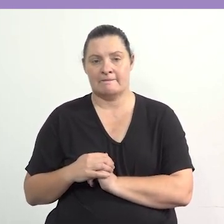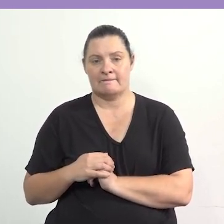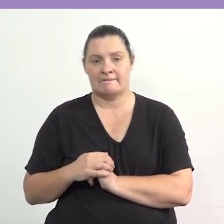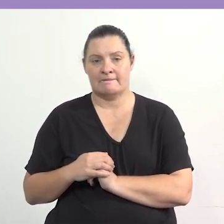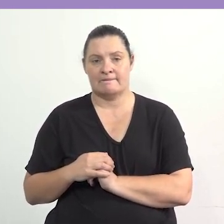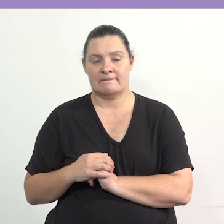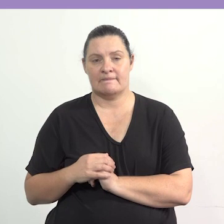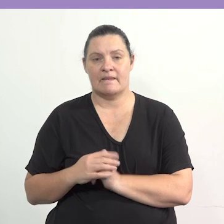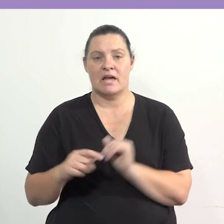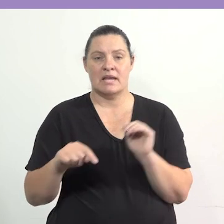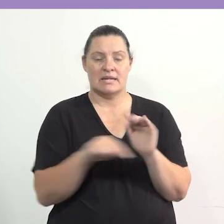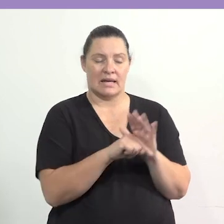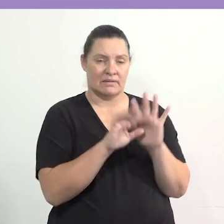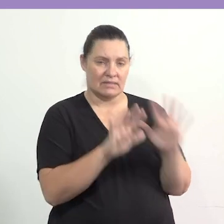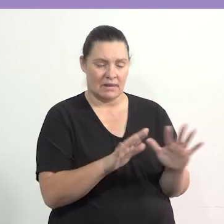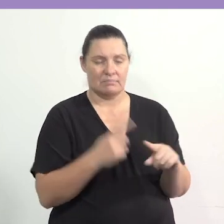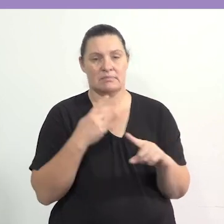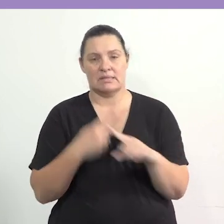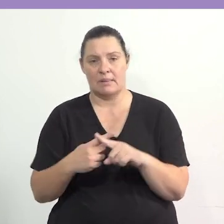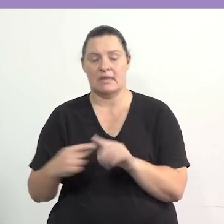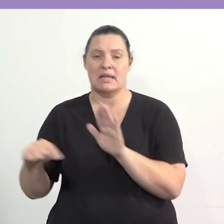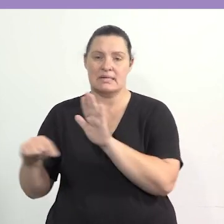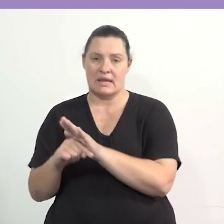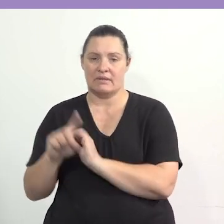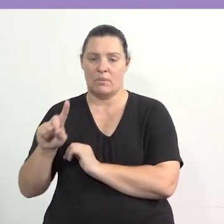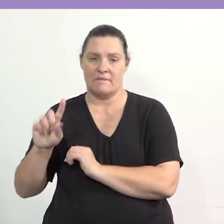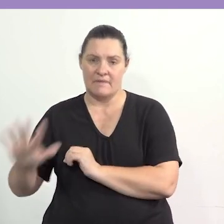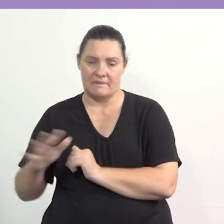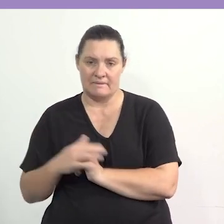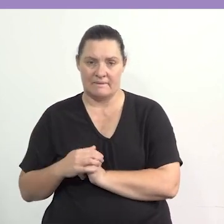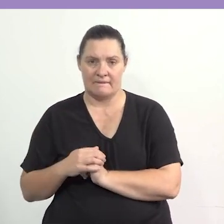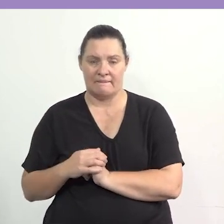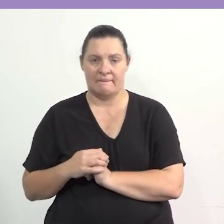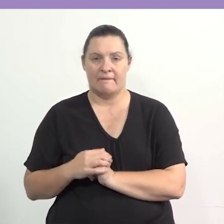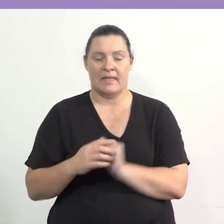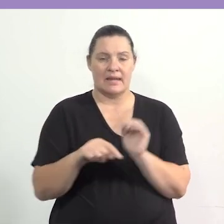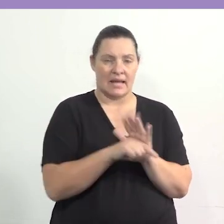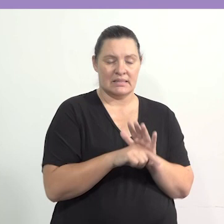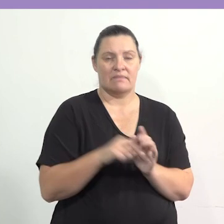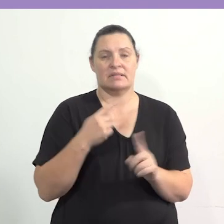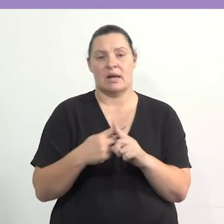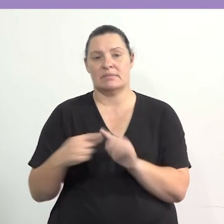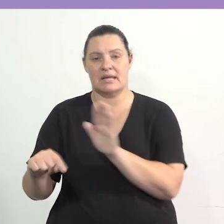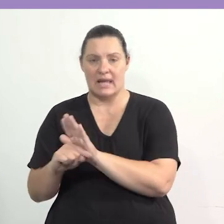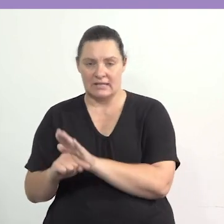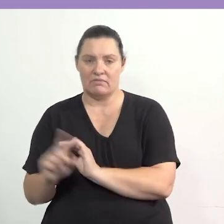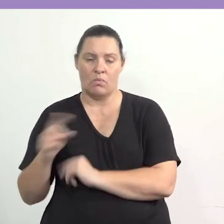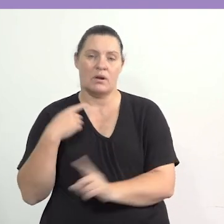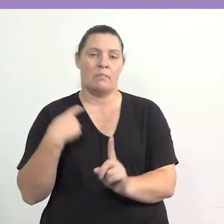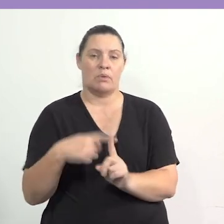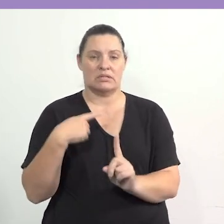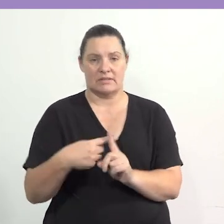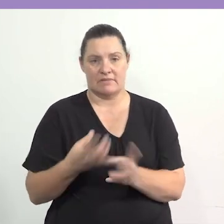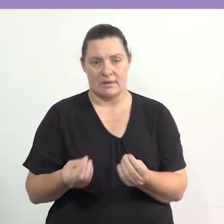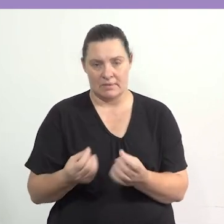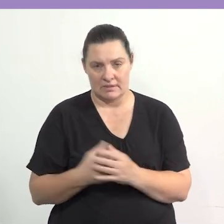Then now we have a negative 10 multiplied by a negative 15. A negative number multiplied by a negative number will give